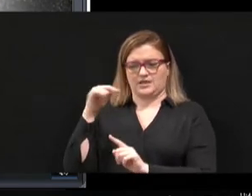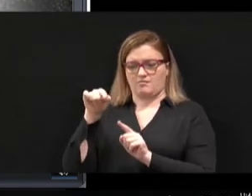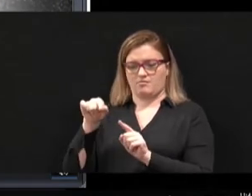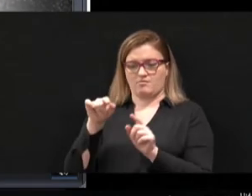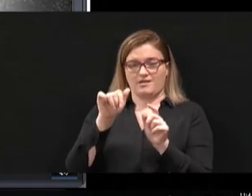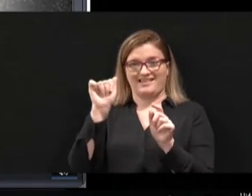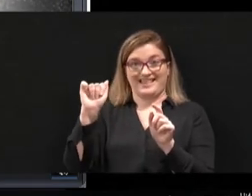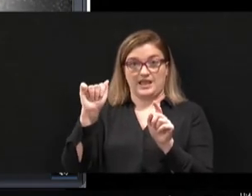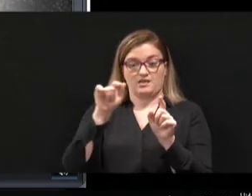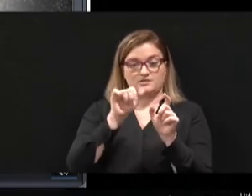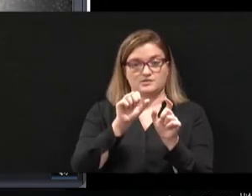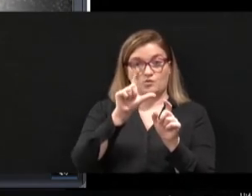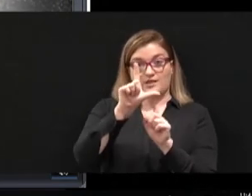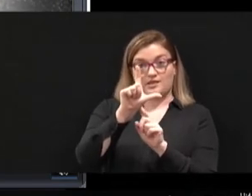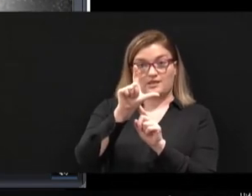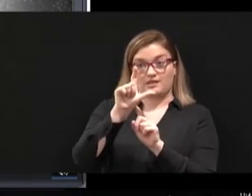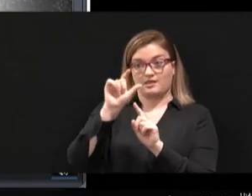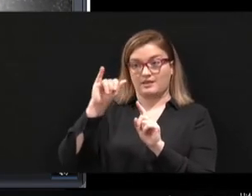going to change it to I.